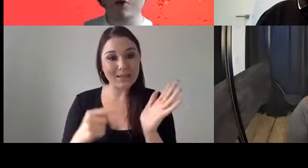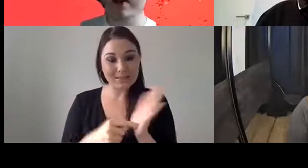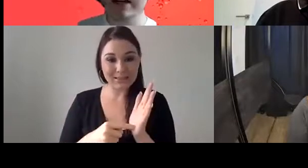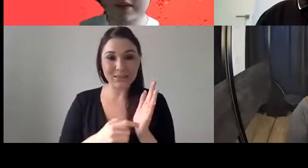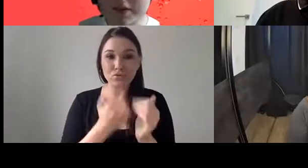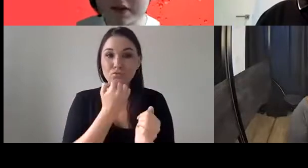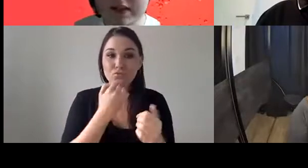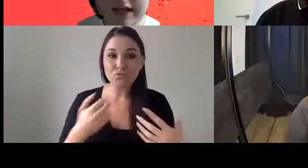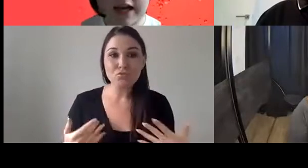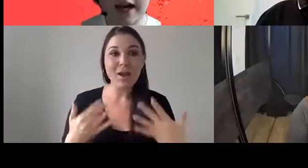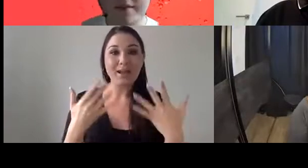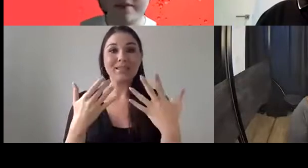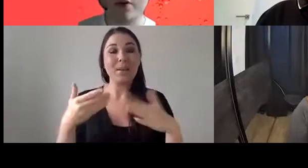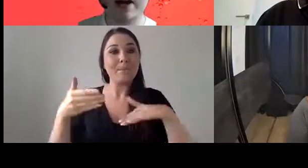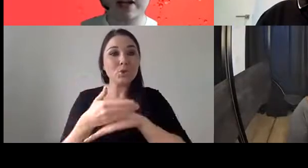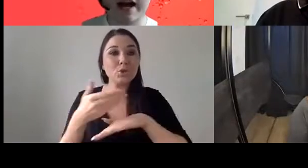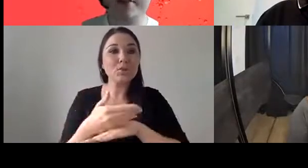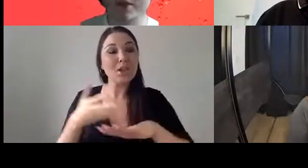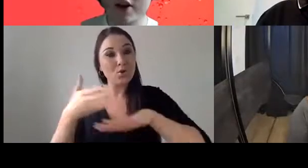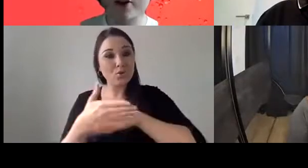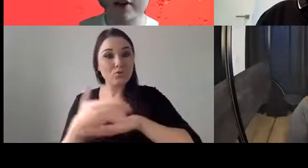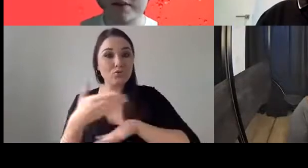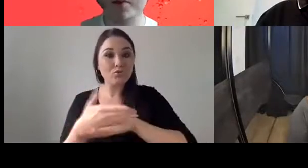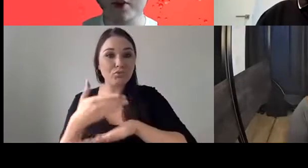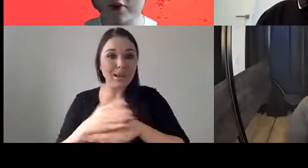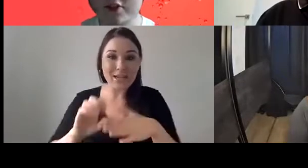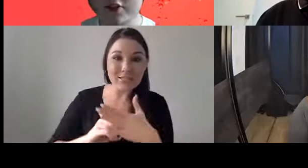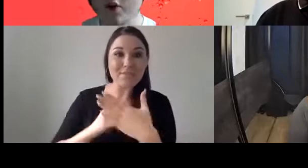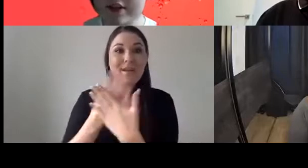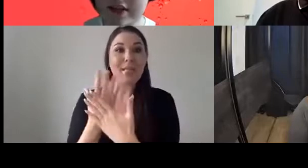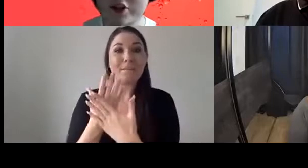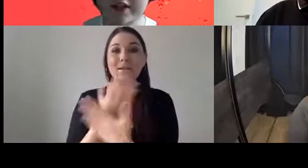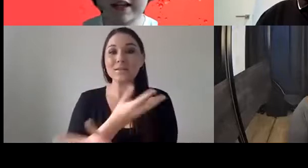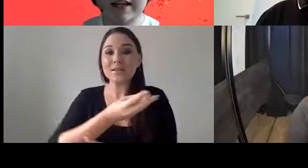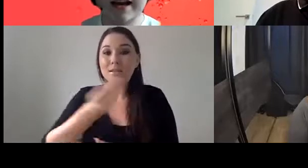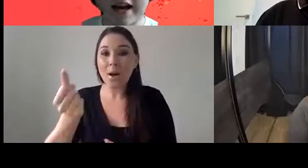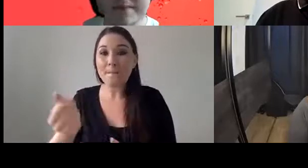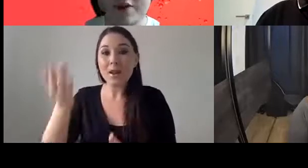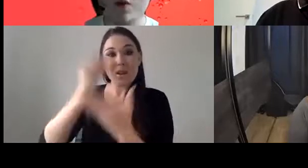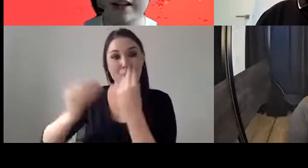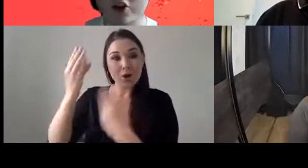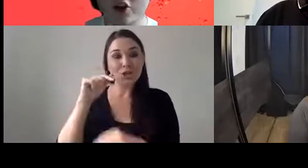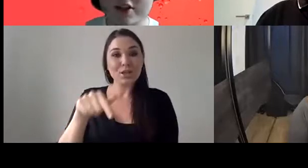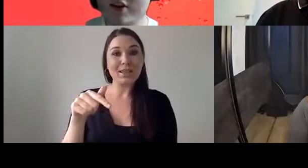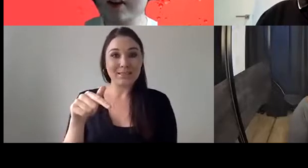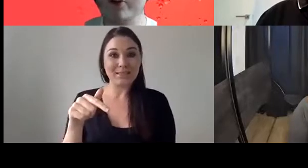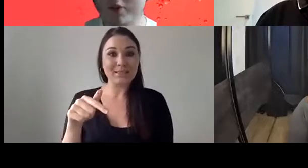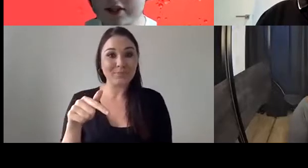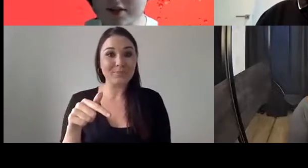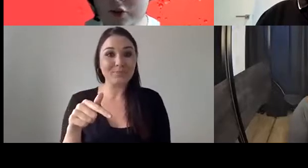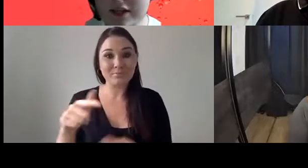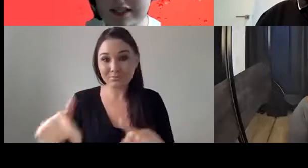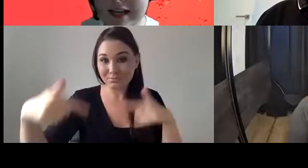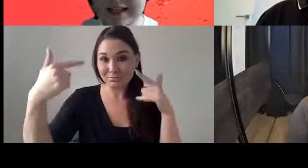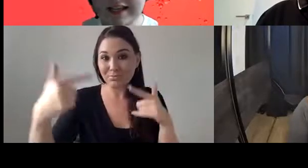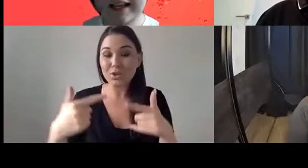producing career-ready developers. So we actually have some learners from Code Institute on this session, as well as the judges. So thank you everybody